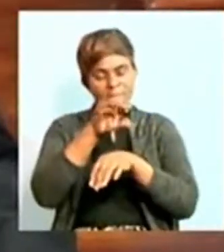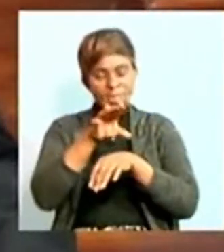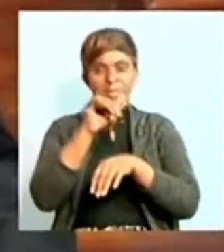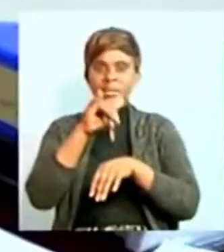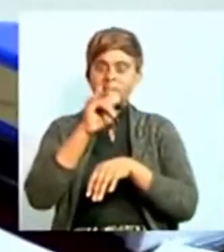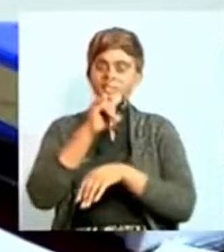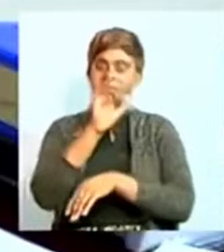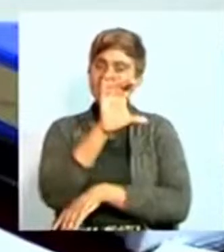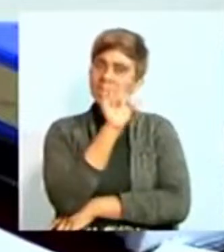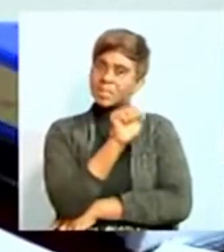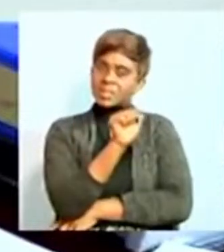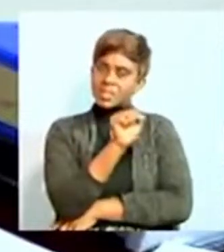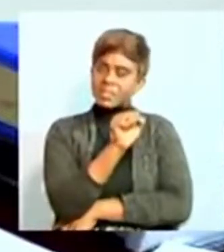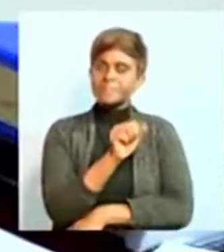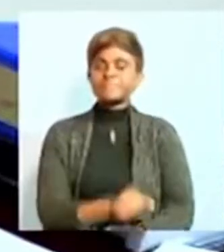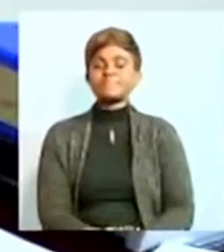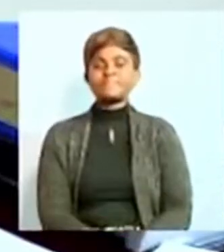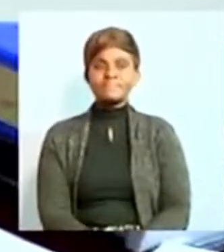Yes, yes.